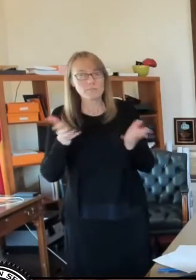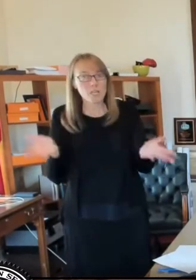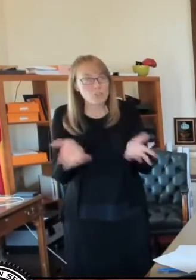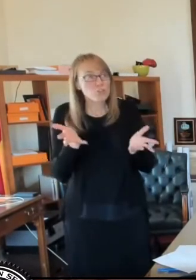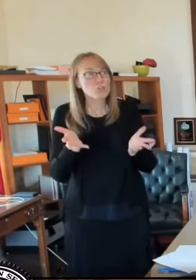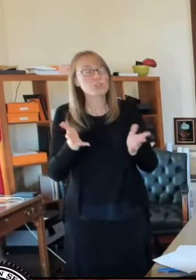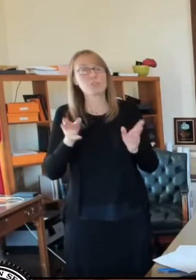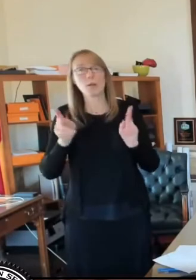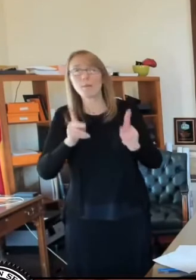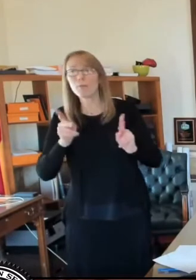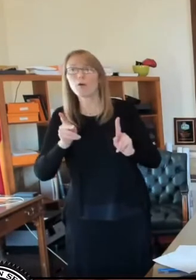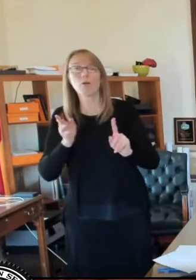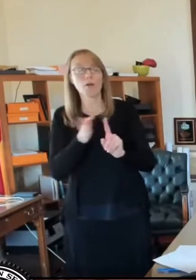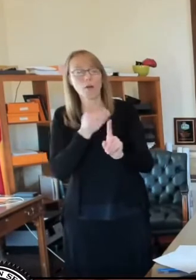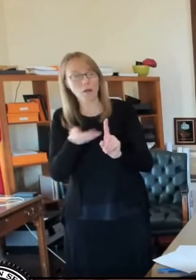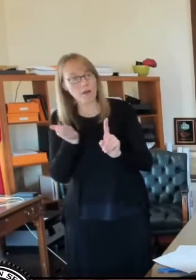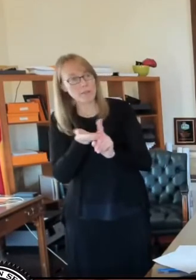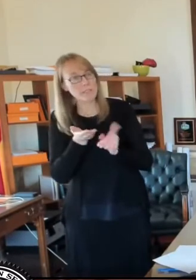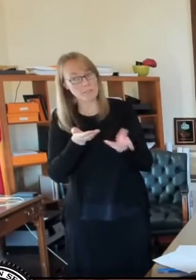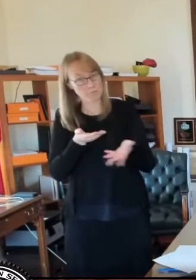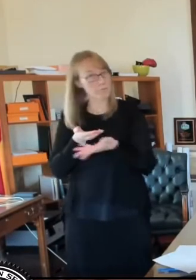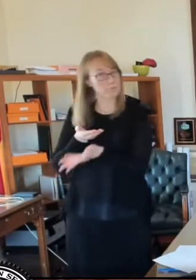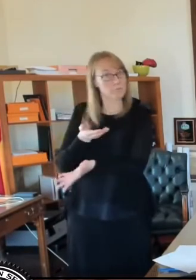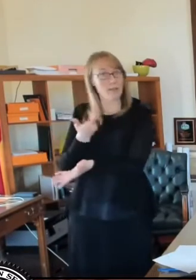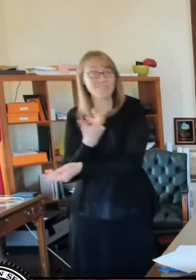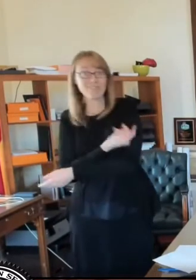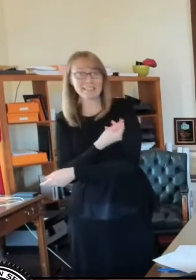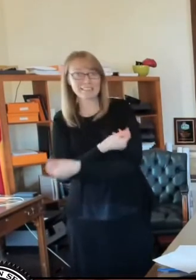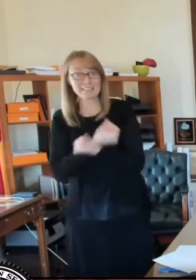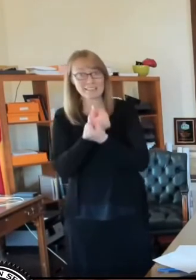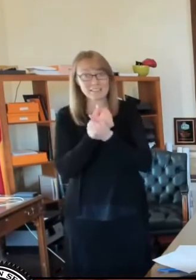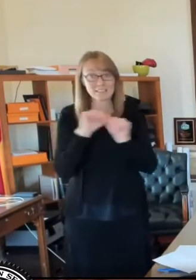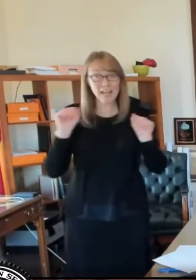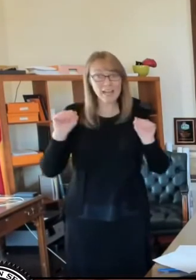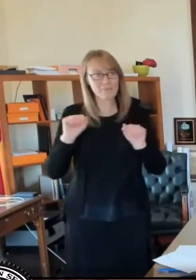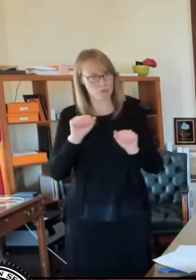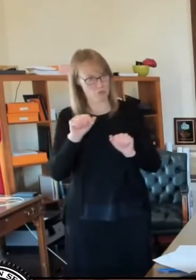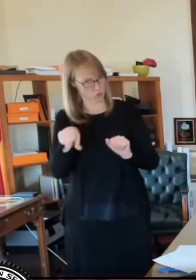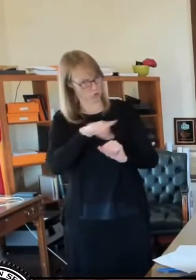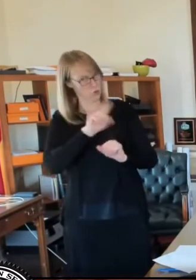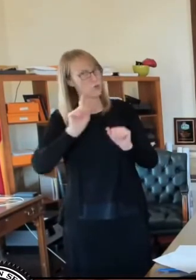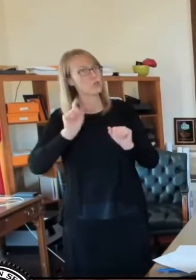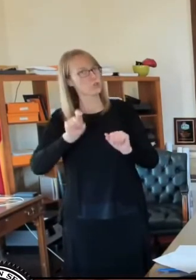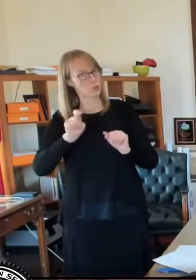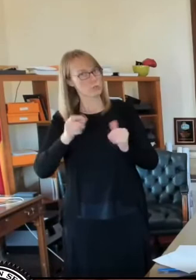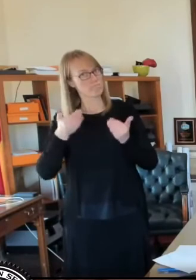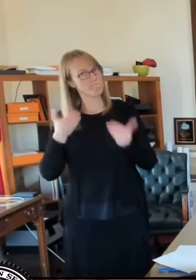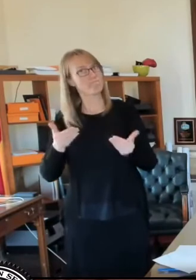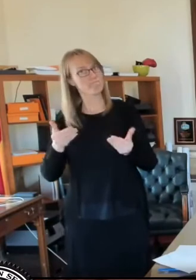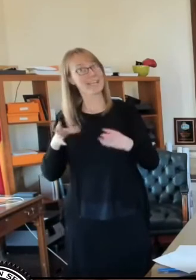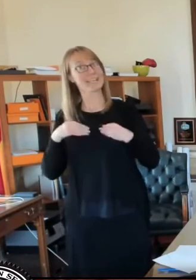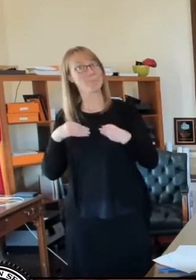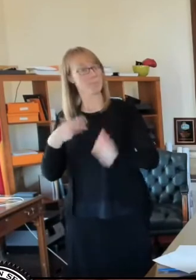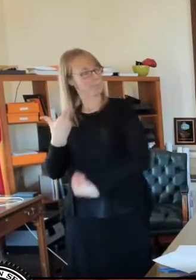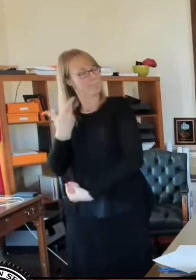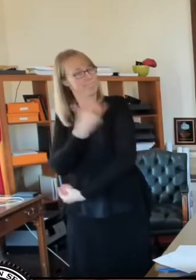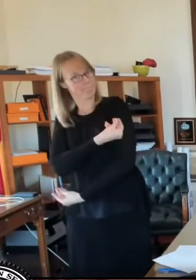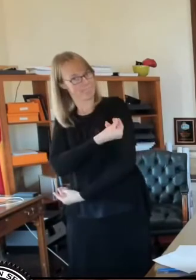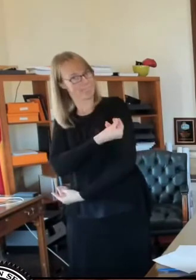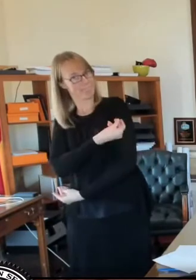it. And so that, of course, is a communication challenge, which our health department is working on, the